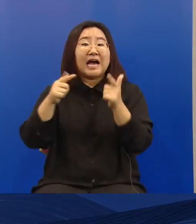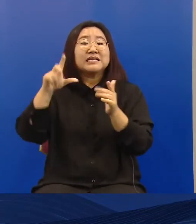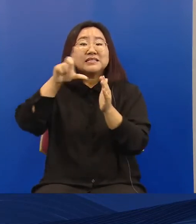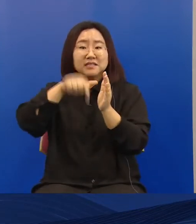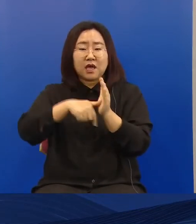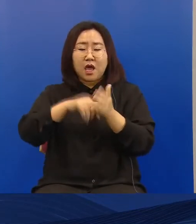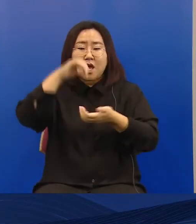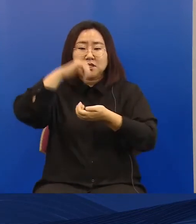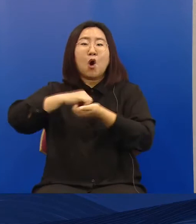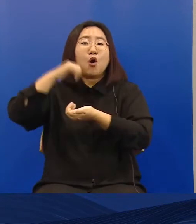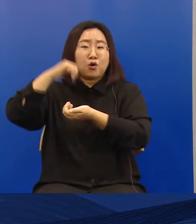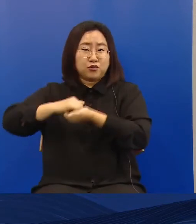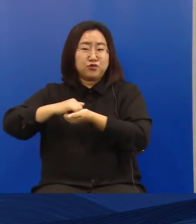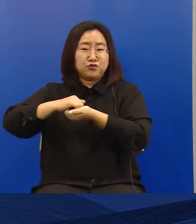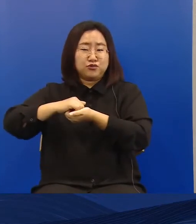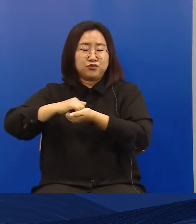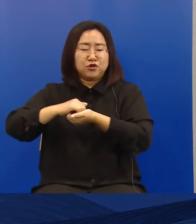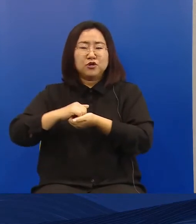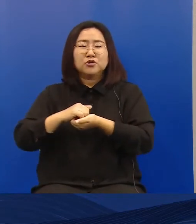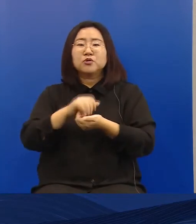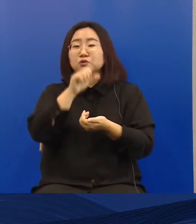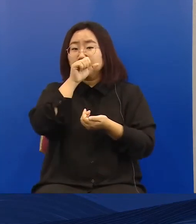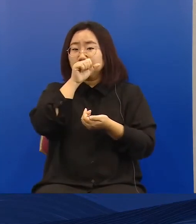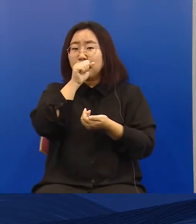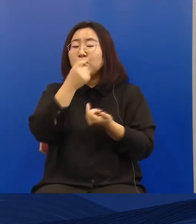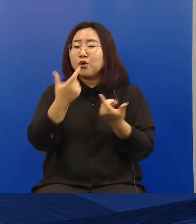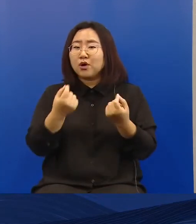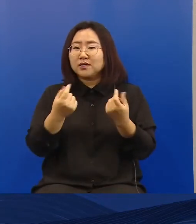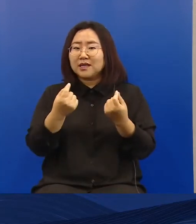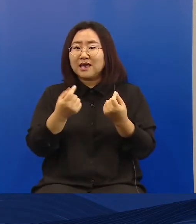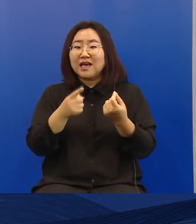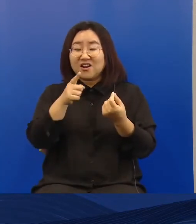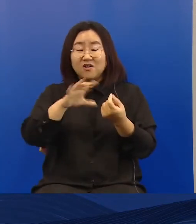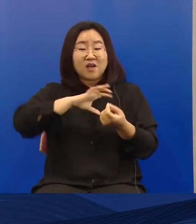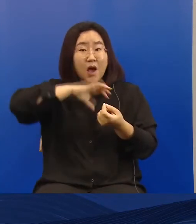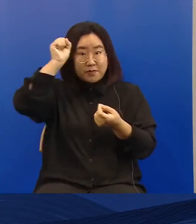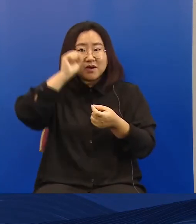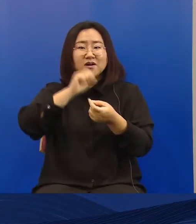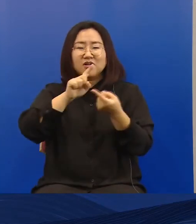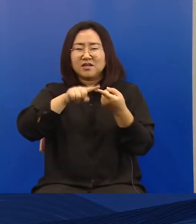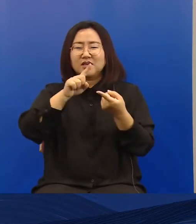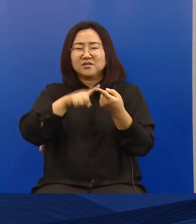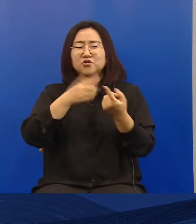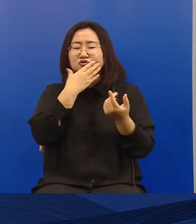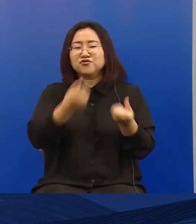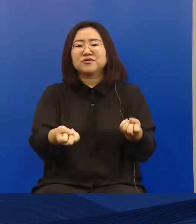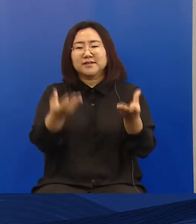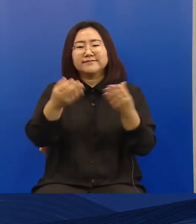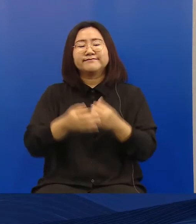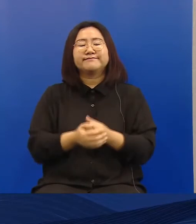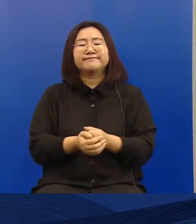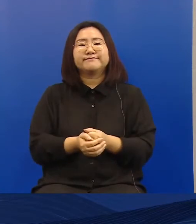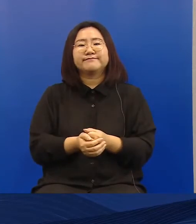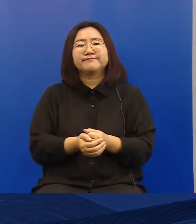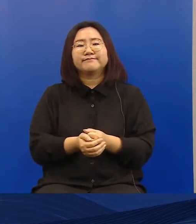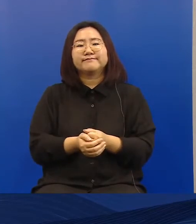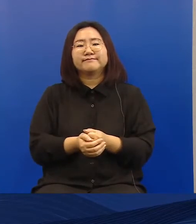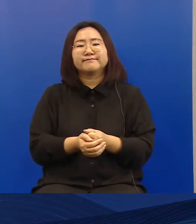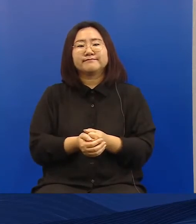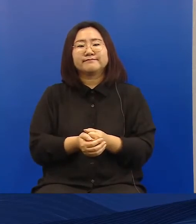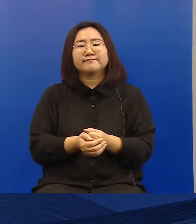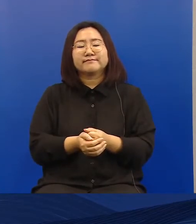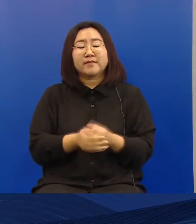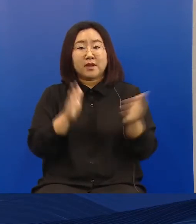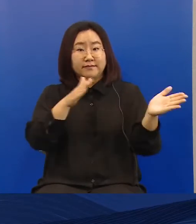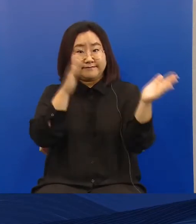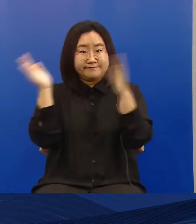regular programming. And I congratulate you on that accomplishment. Another key aspect of providing effective